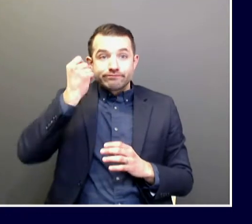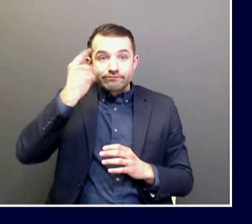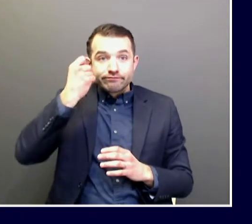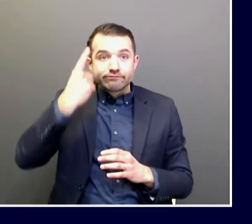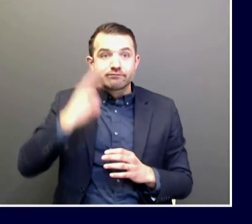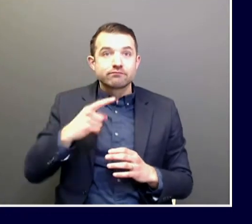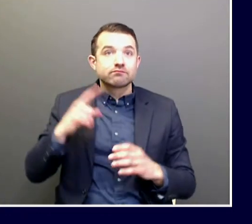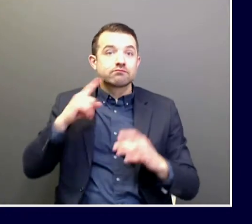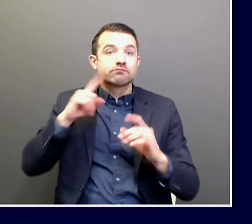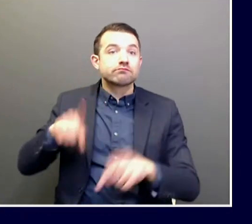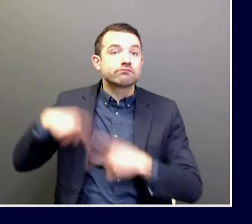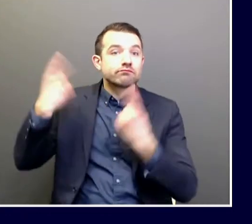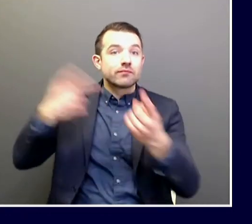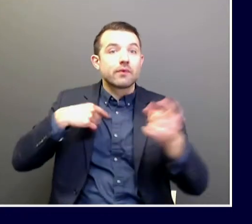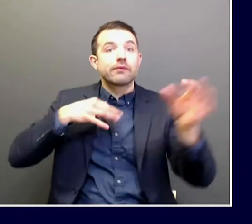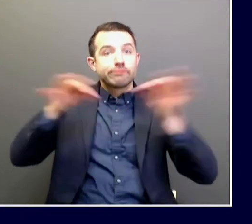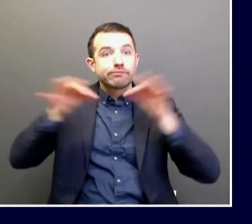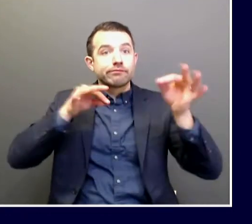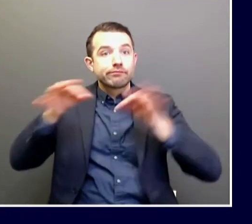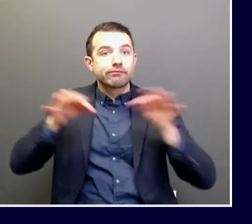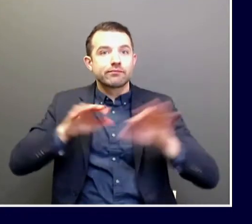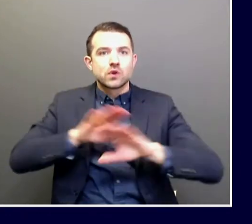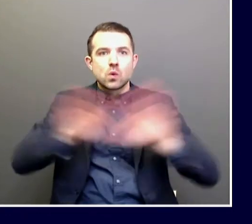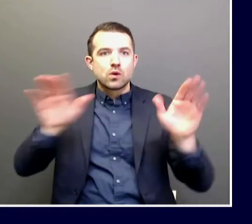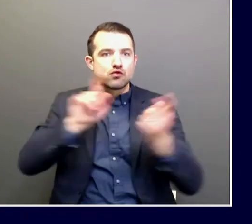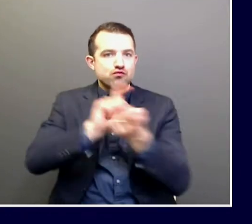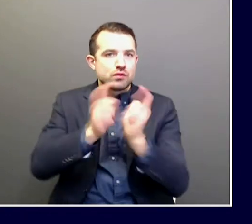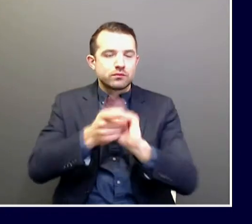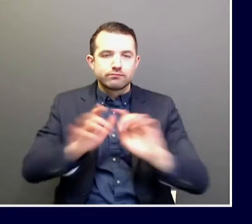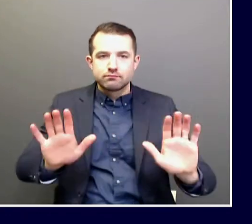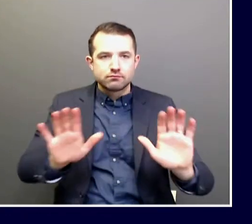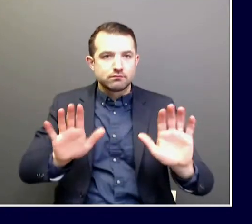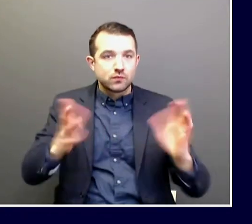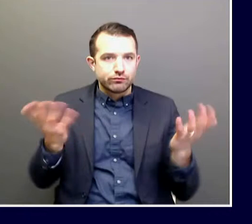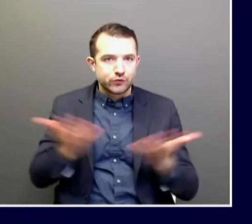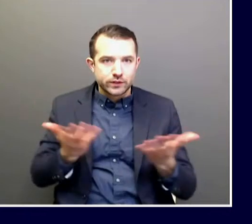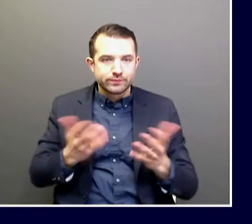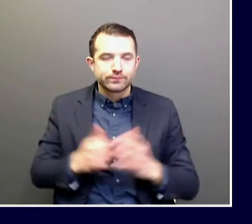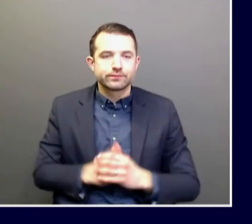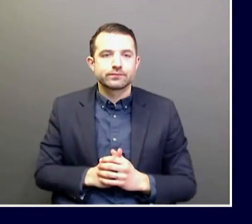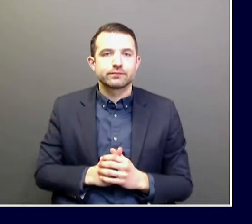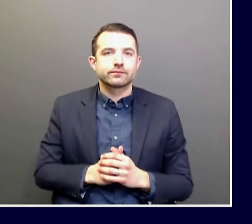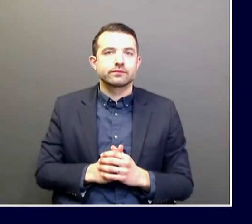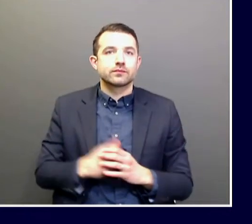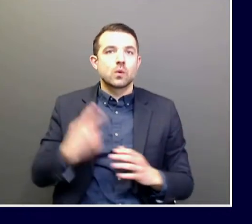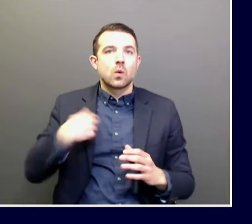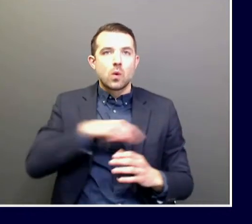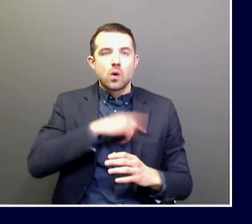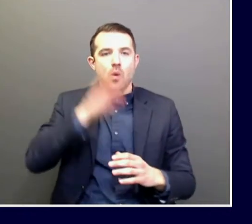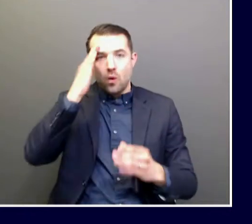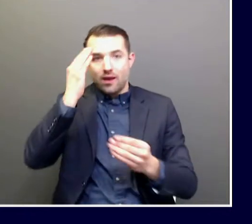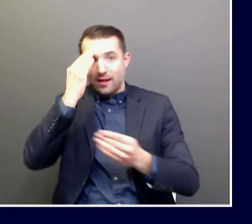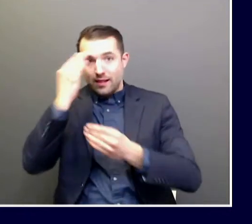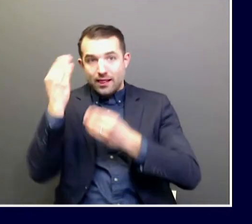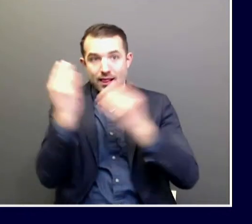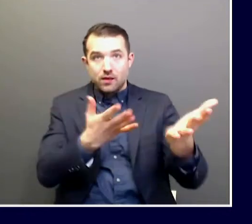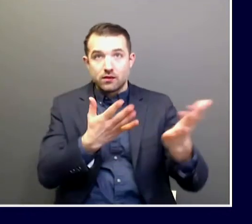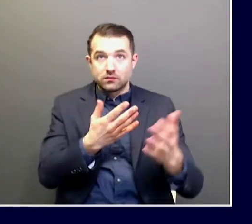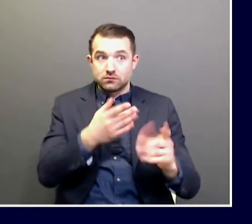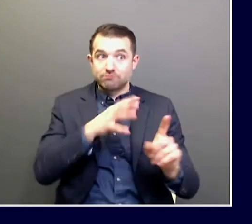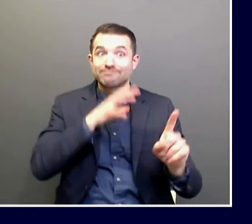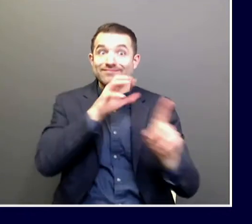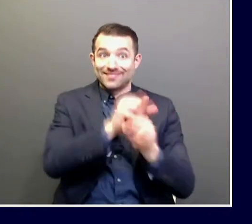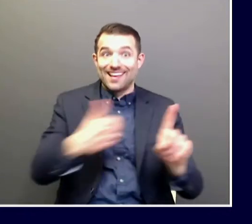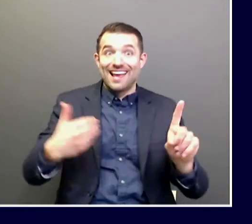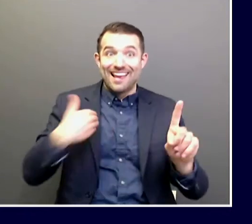backlog. And that is, importantly, people getting notified of their positive test result. If you